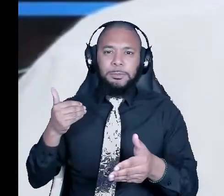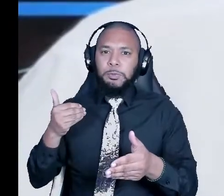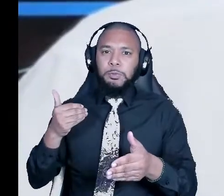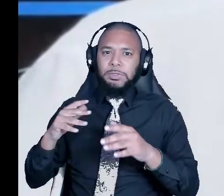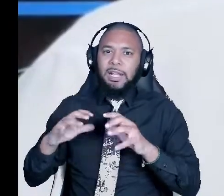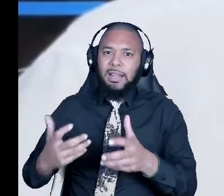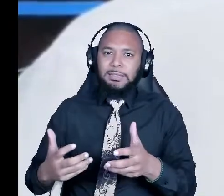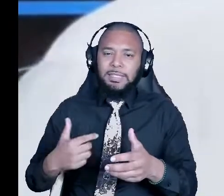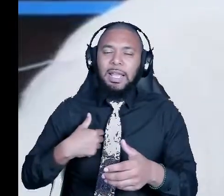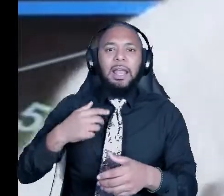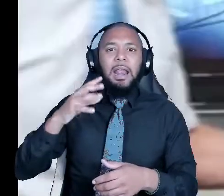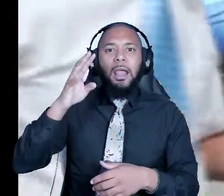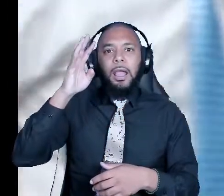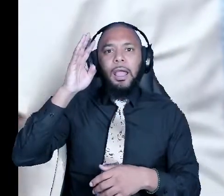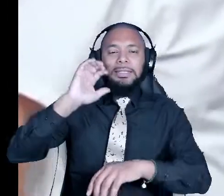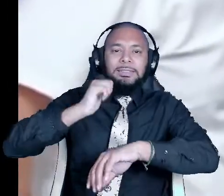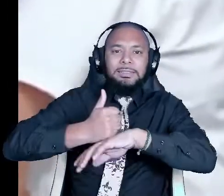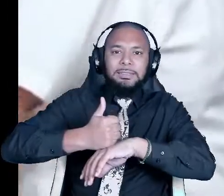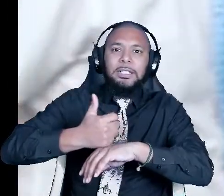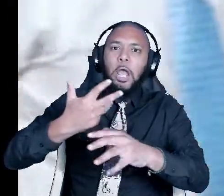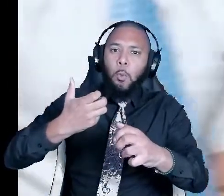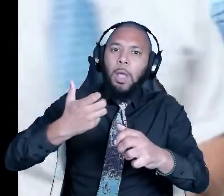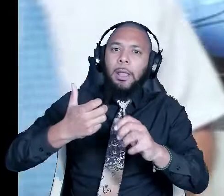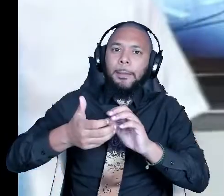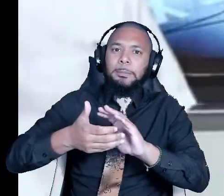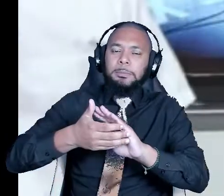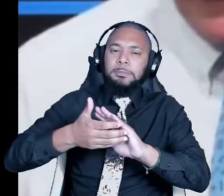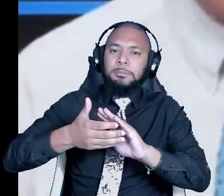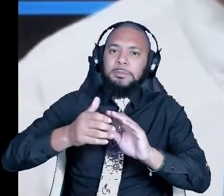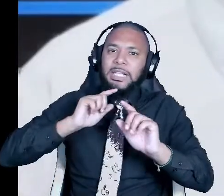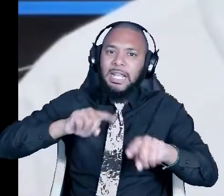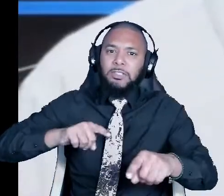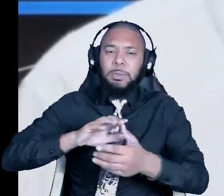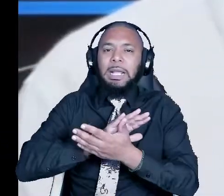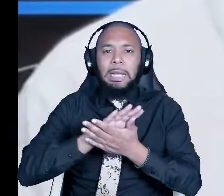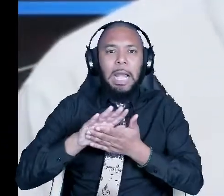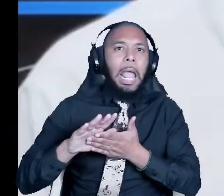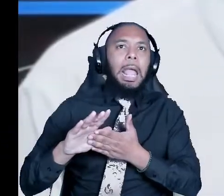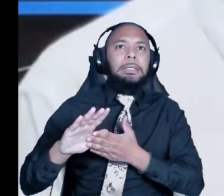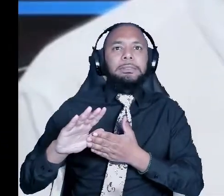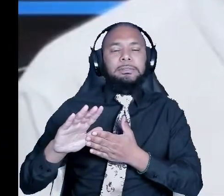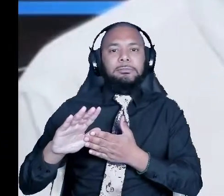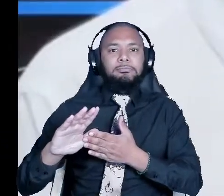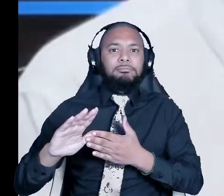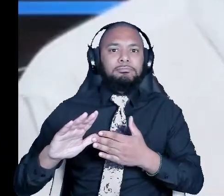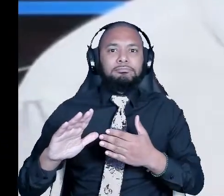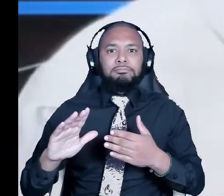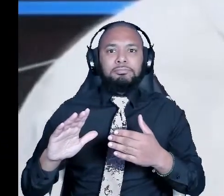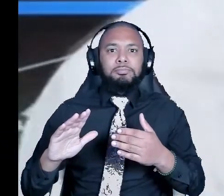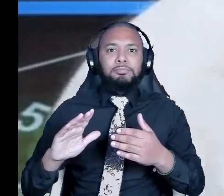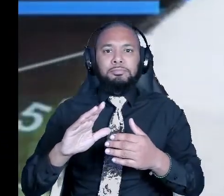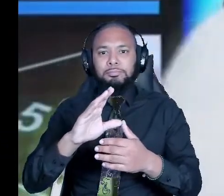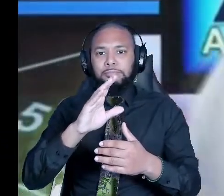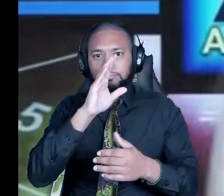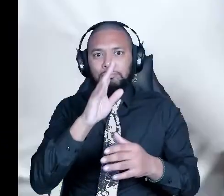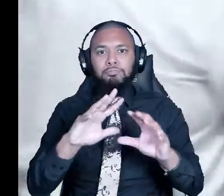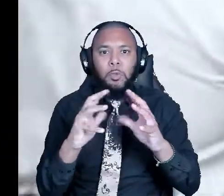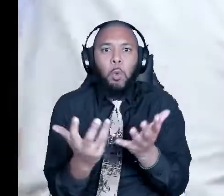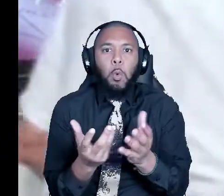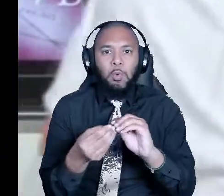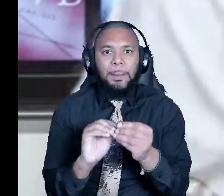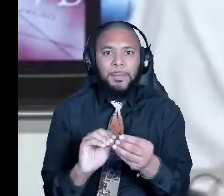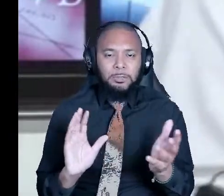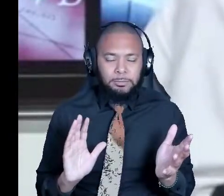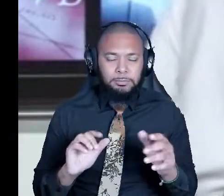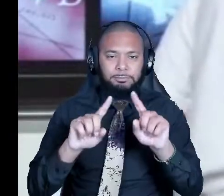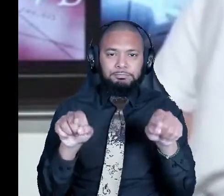I made it so that it would turn out to be a nice pair of whole numbers, or at least integers. That's